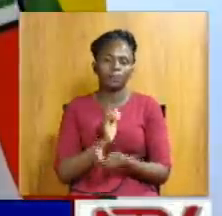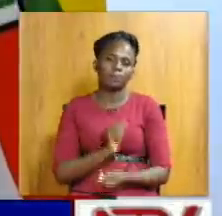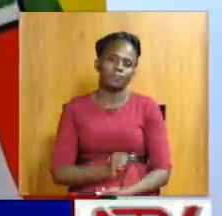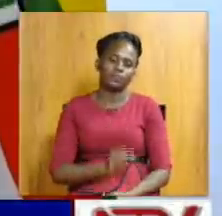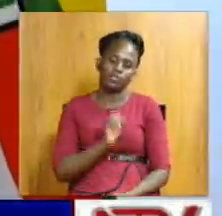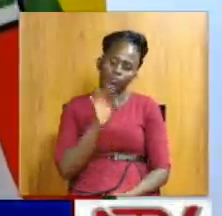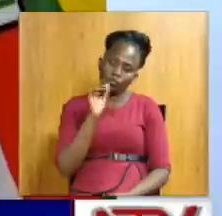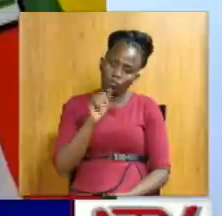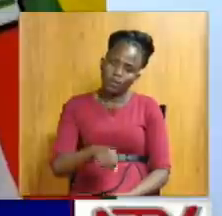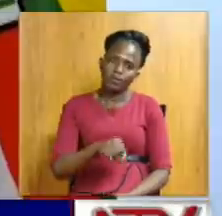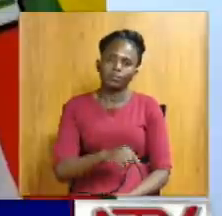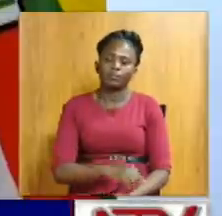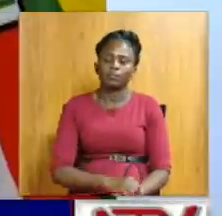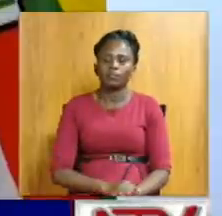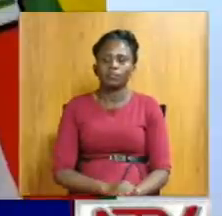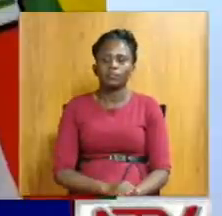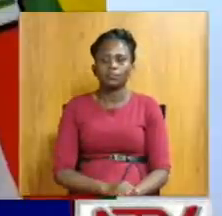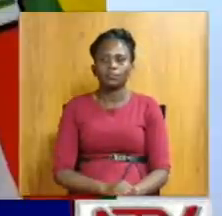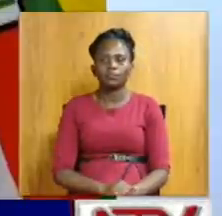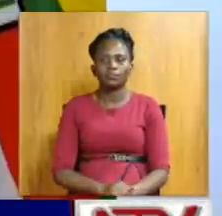if you can.